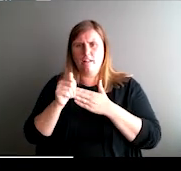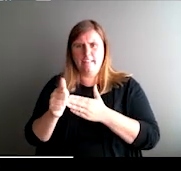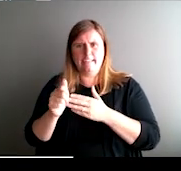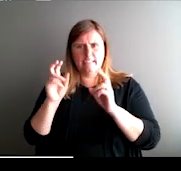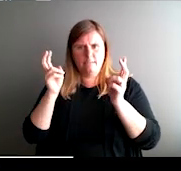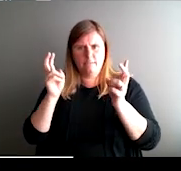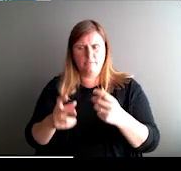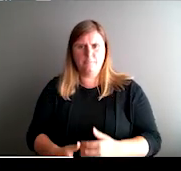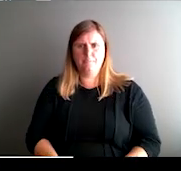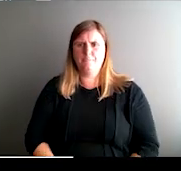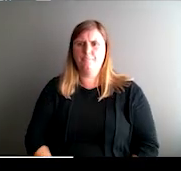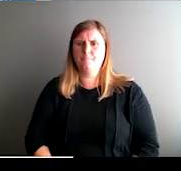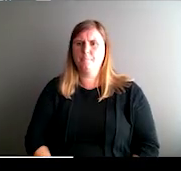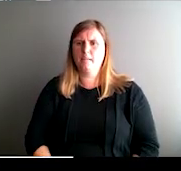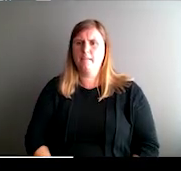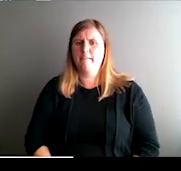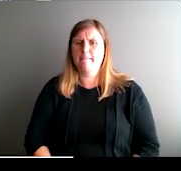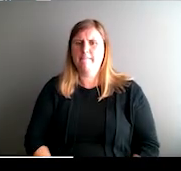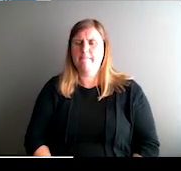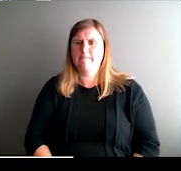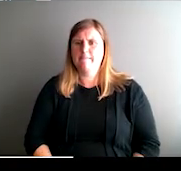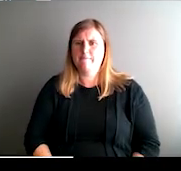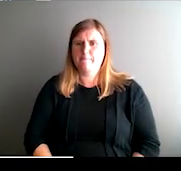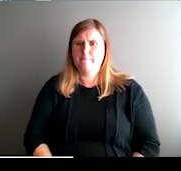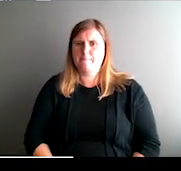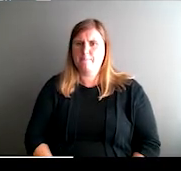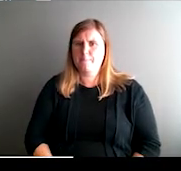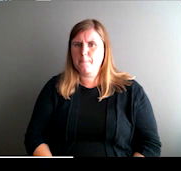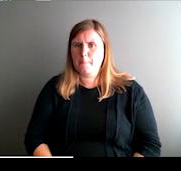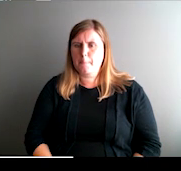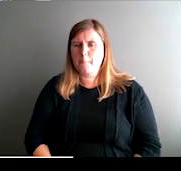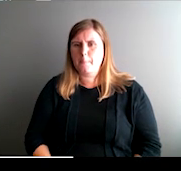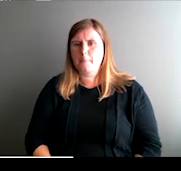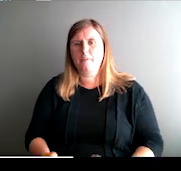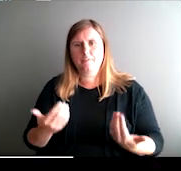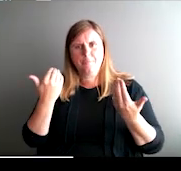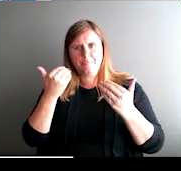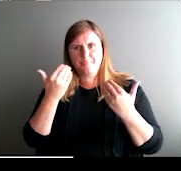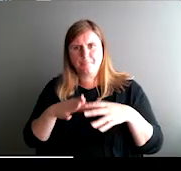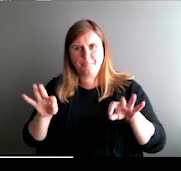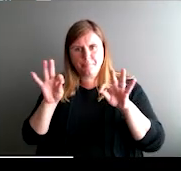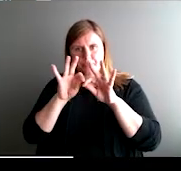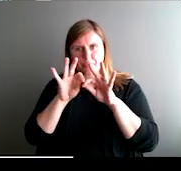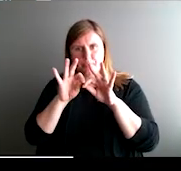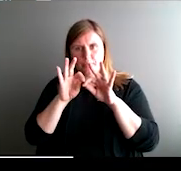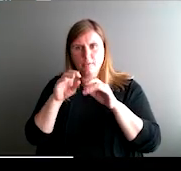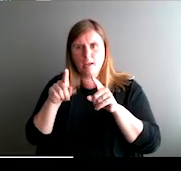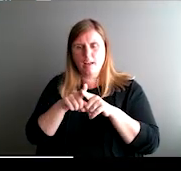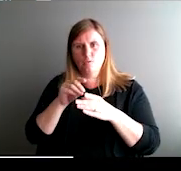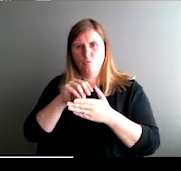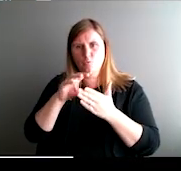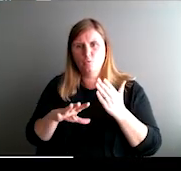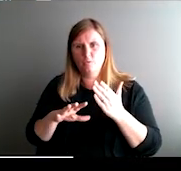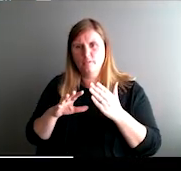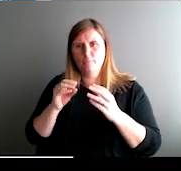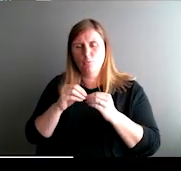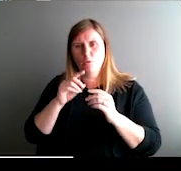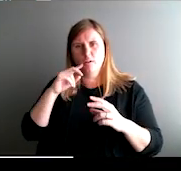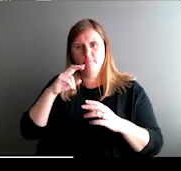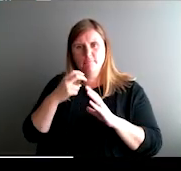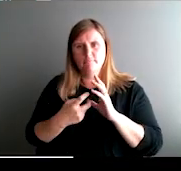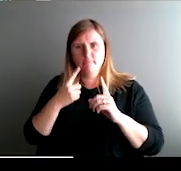thing. This is extremely important, especially as students get into more